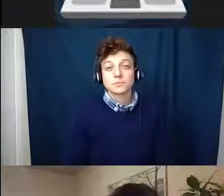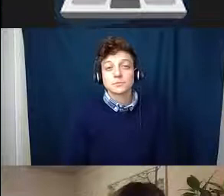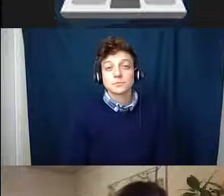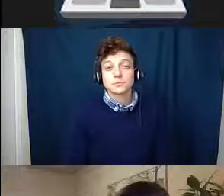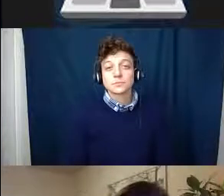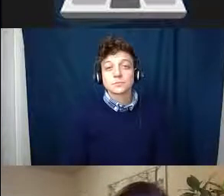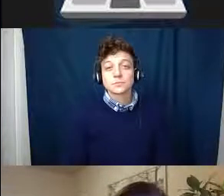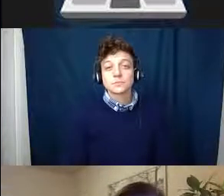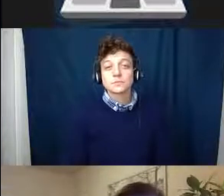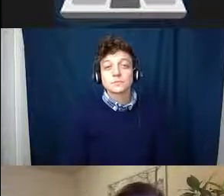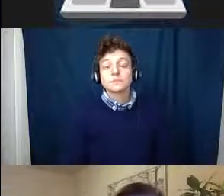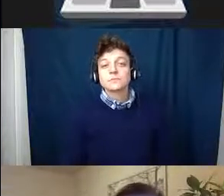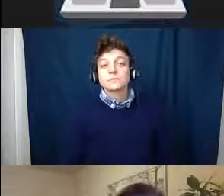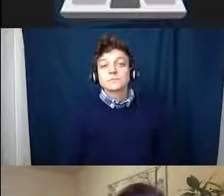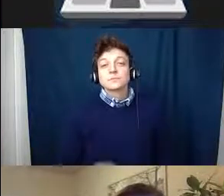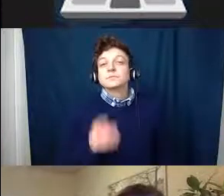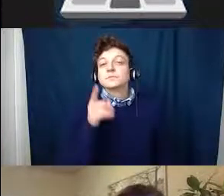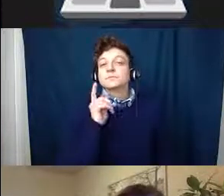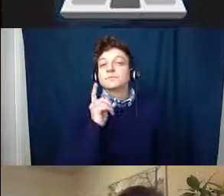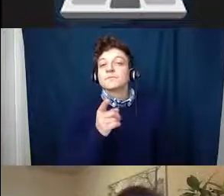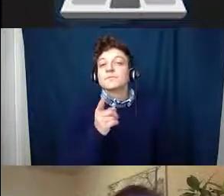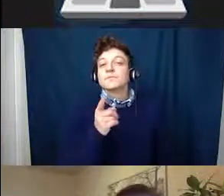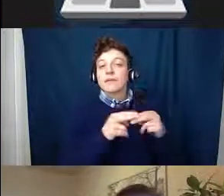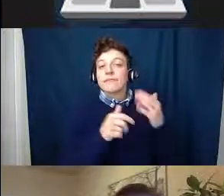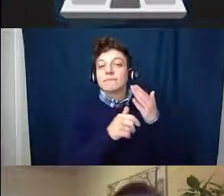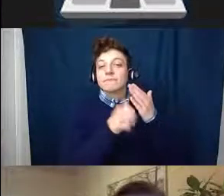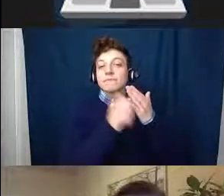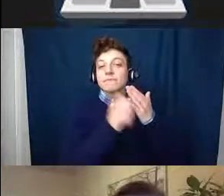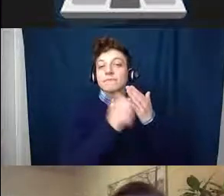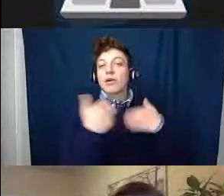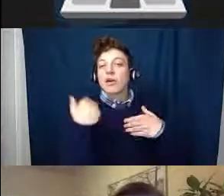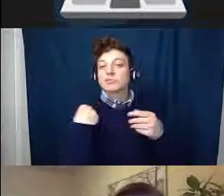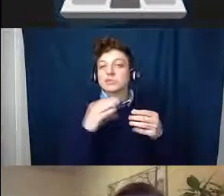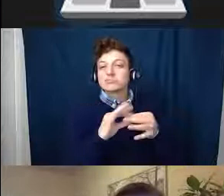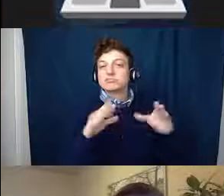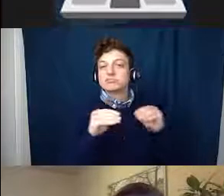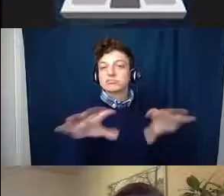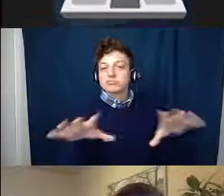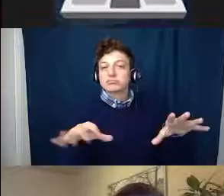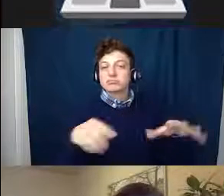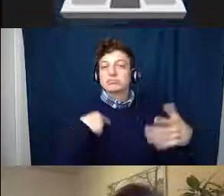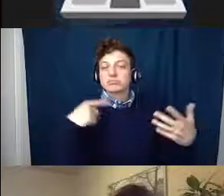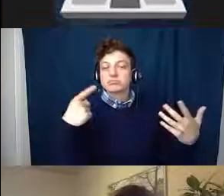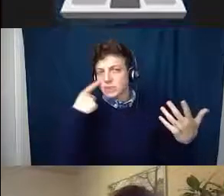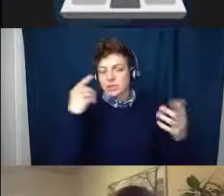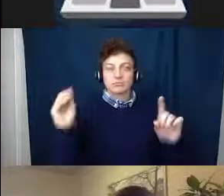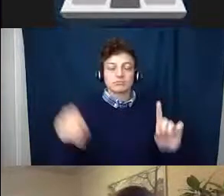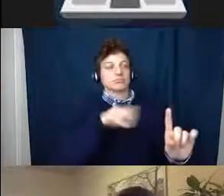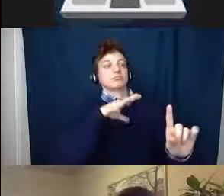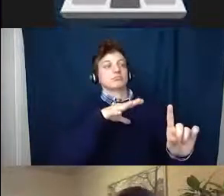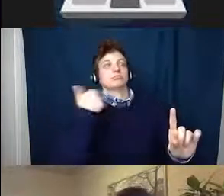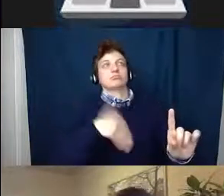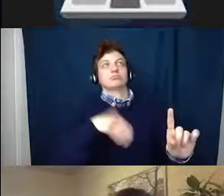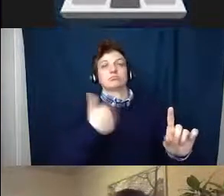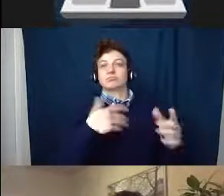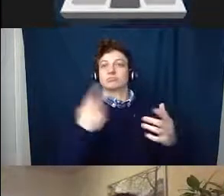And so this was an article that came out not too long ago, which I think is really, it brought to light something that is really important and